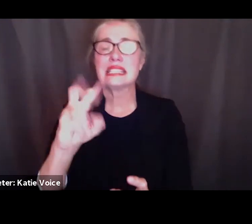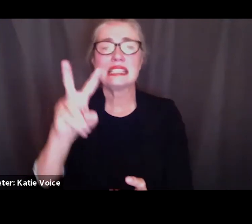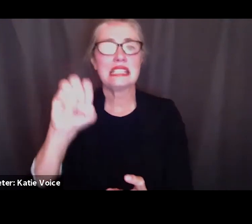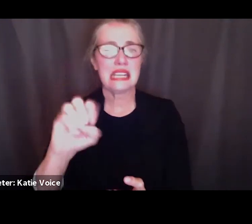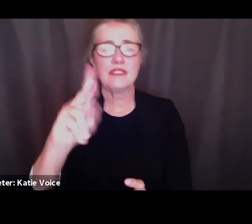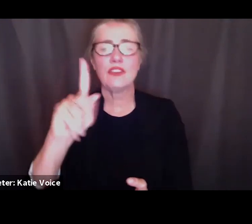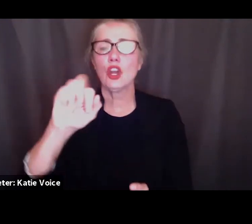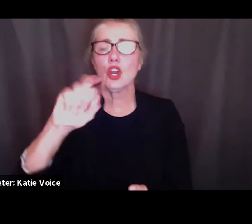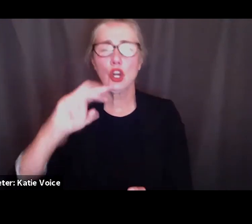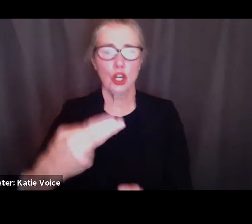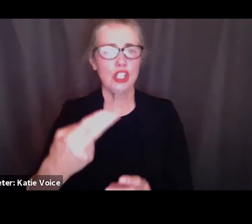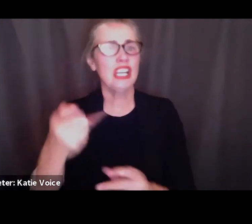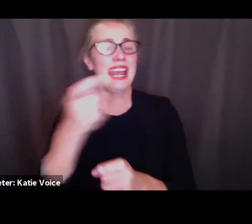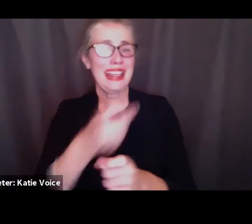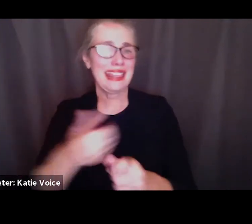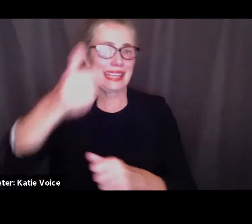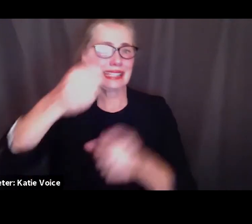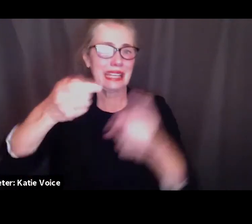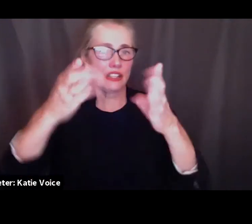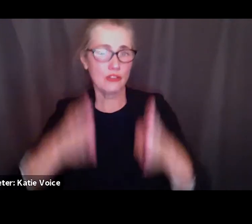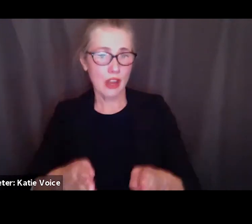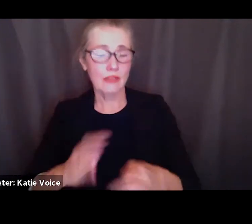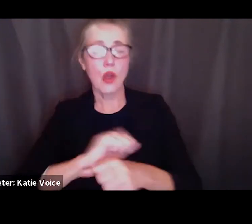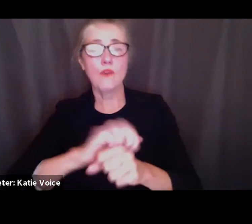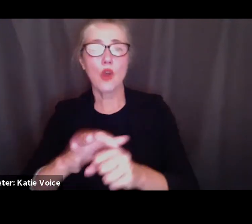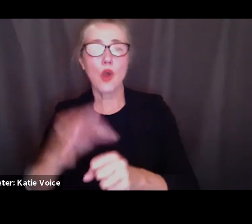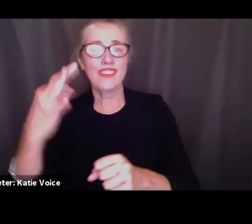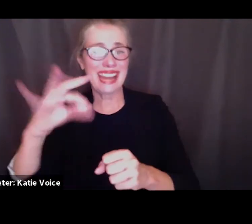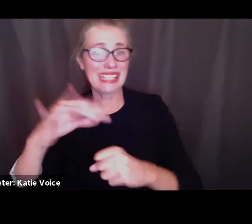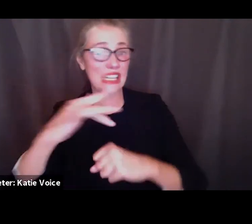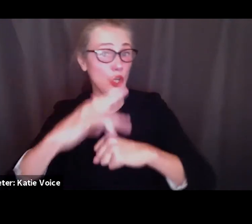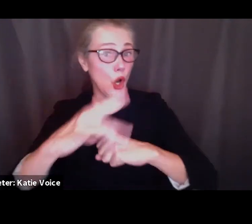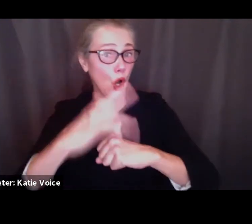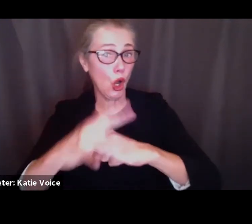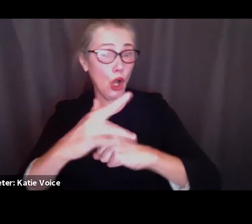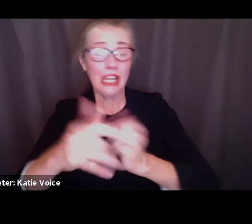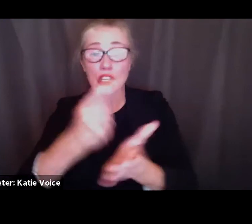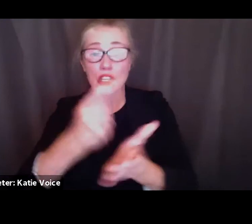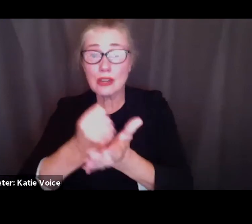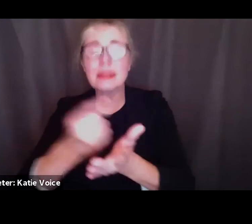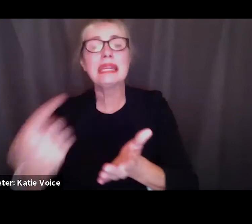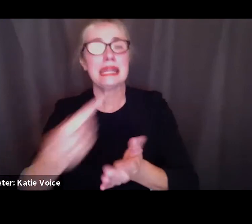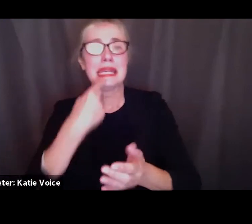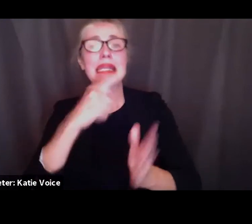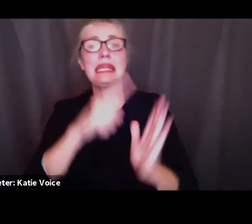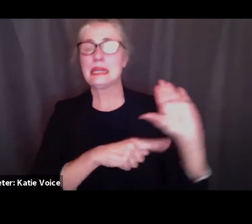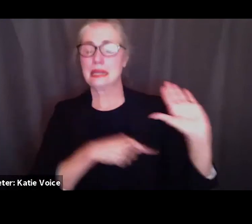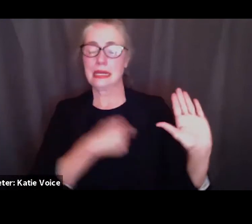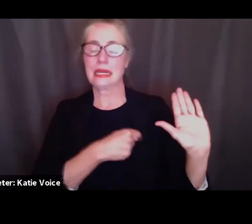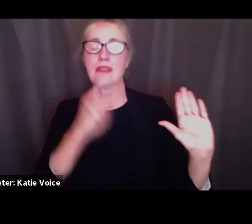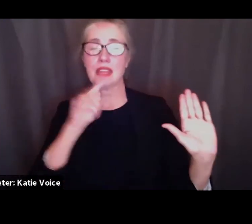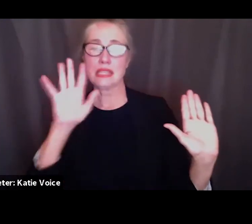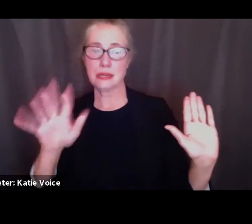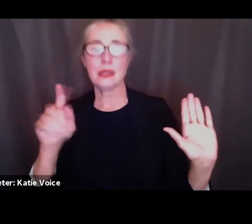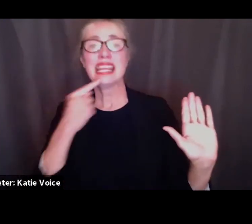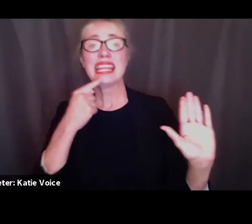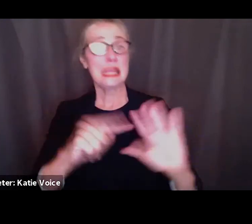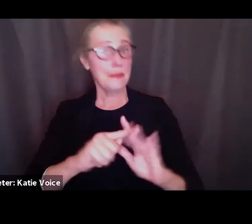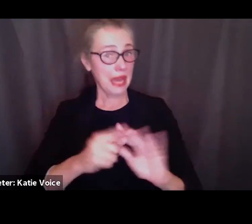of the COVID-19 Early Treatment Fund, gave testimony. These are the words that he began his comments